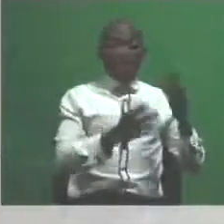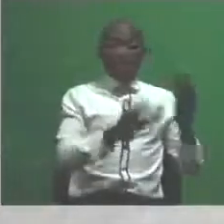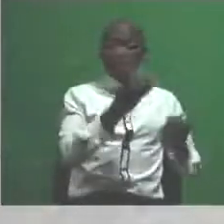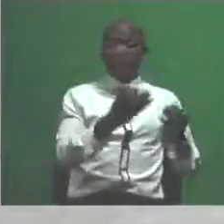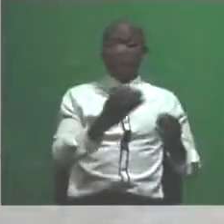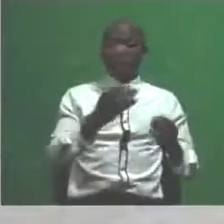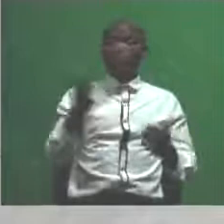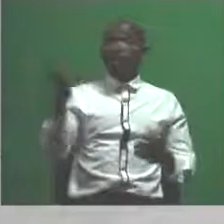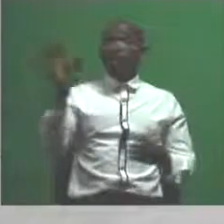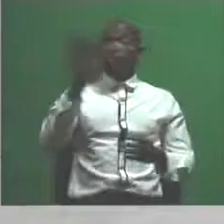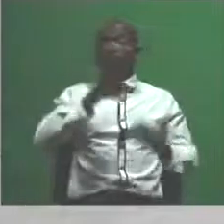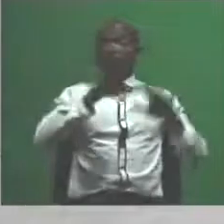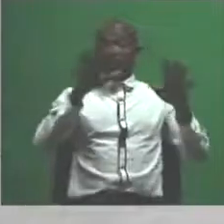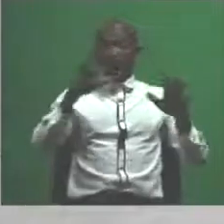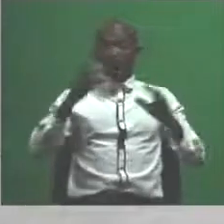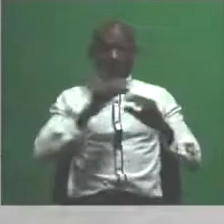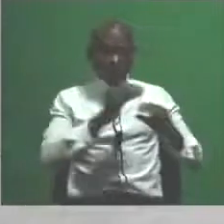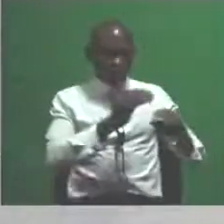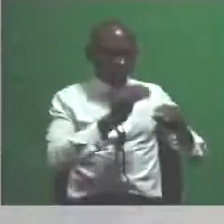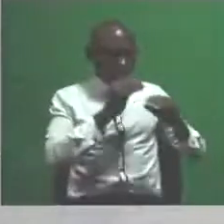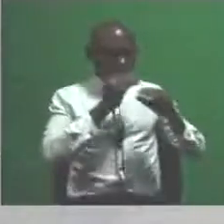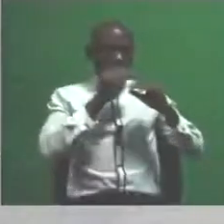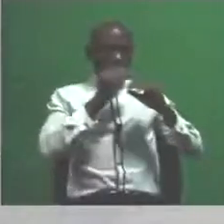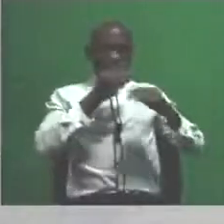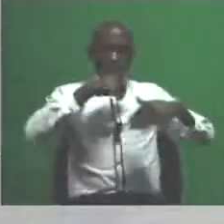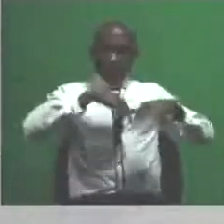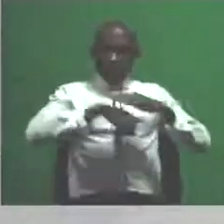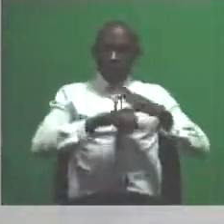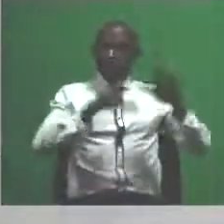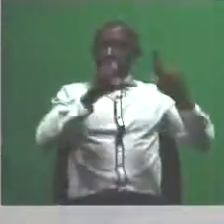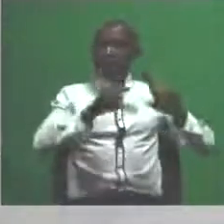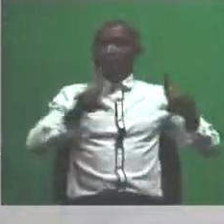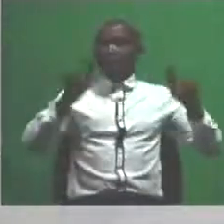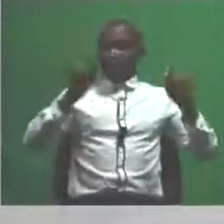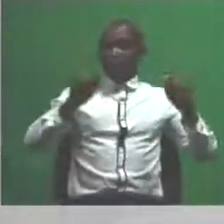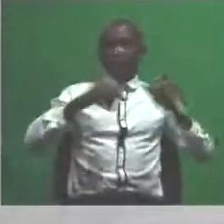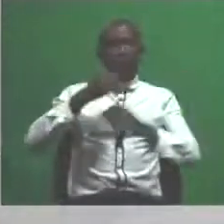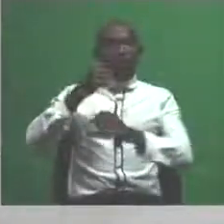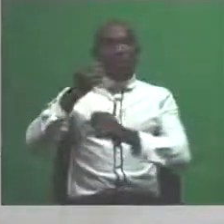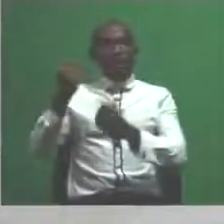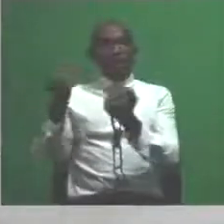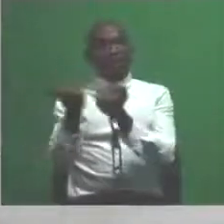the reaction, which is photosynthesis. Okay?